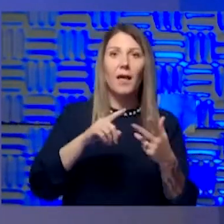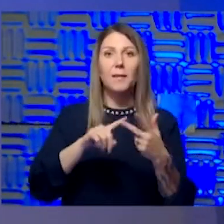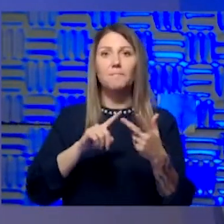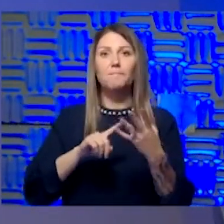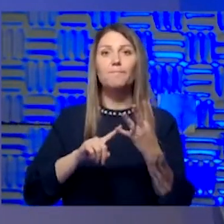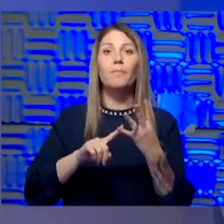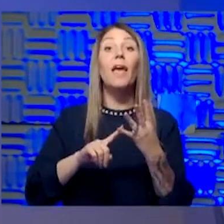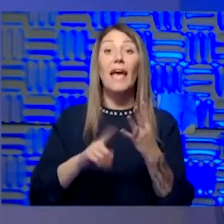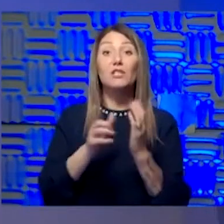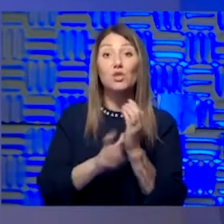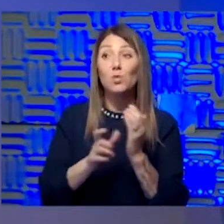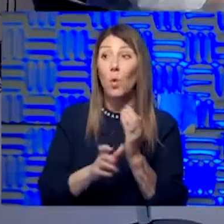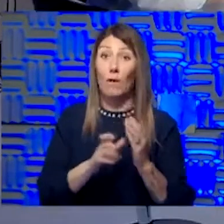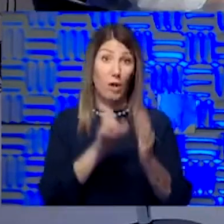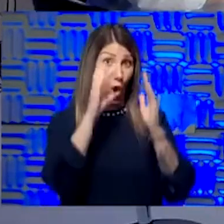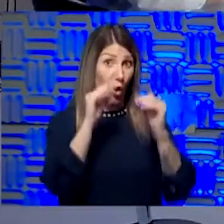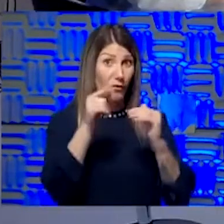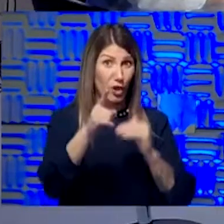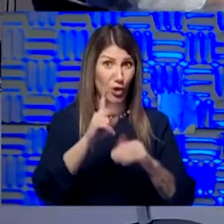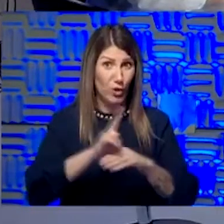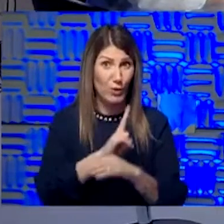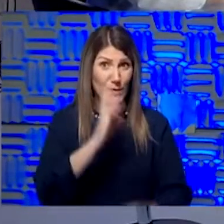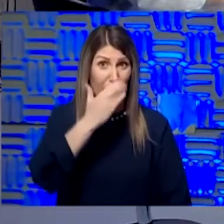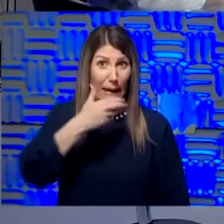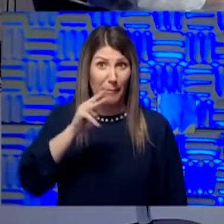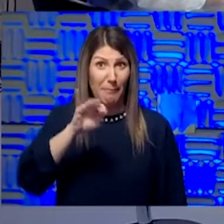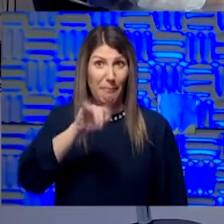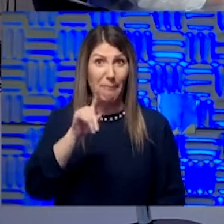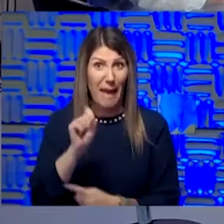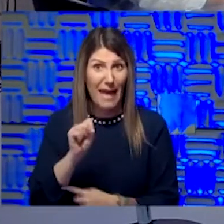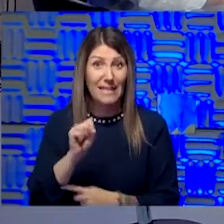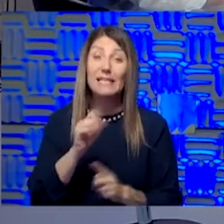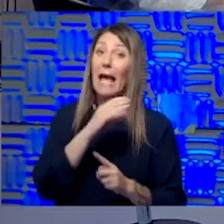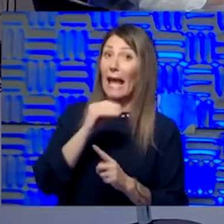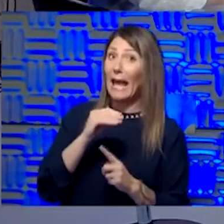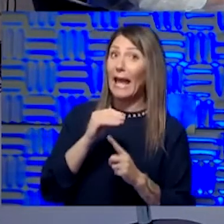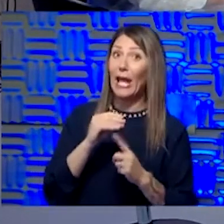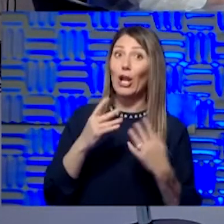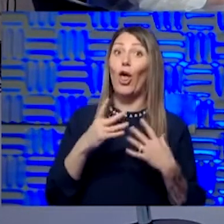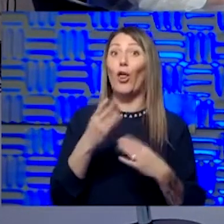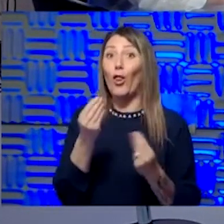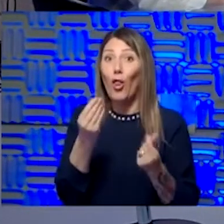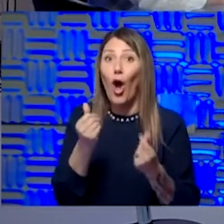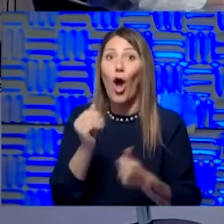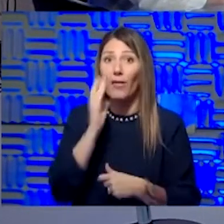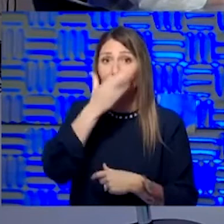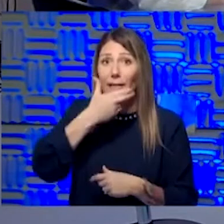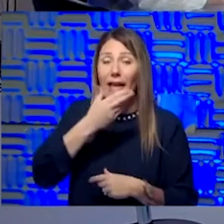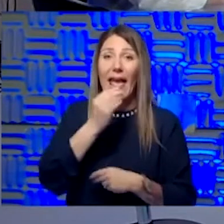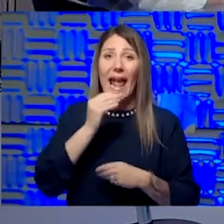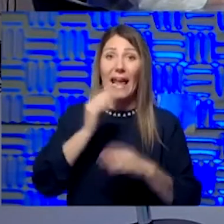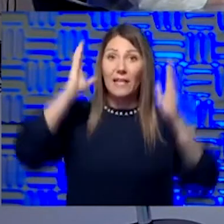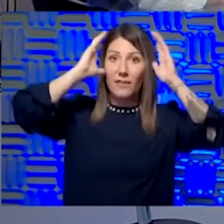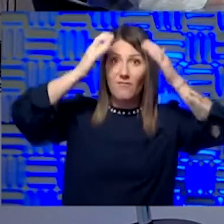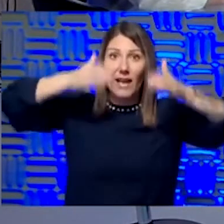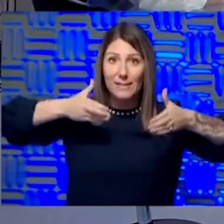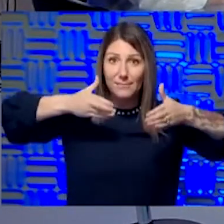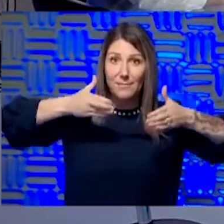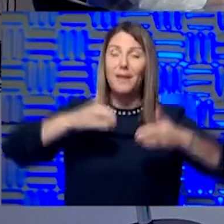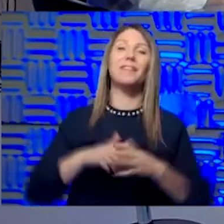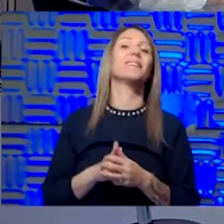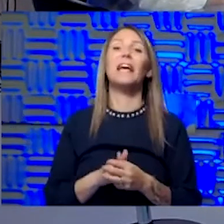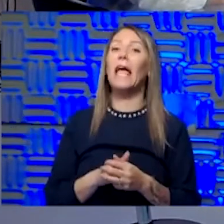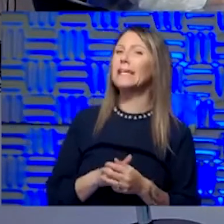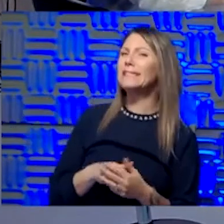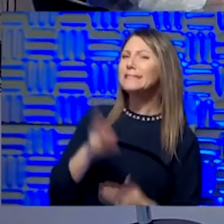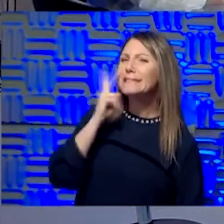have a mask around it. Yeah. That's exactly what I was going to say. You have a cloth covering. Yes, and face mask. See, even the pulmonary guy